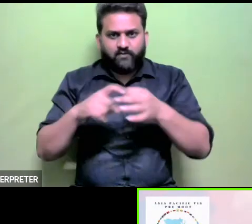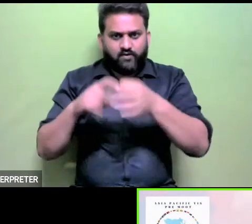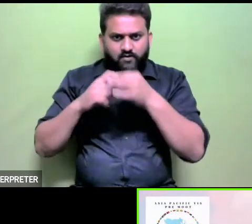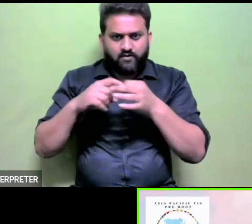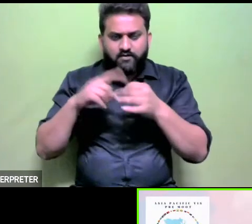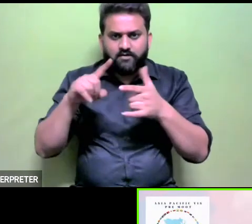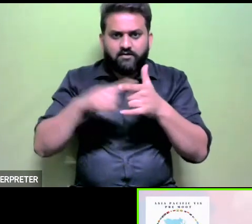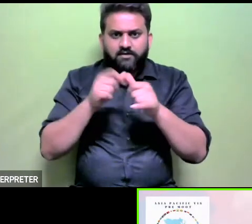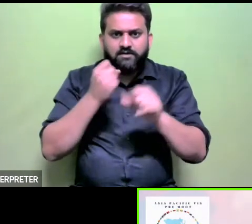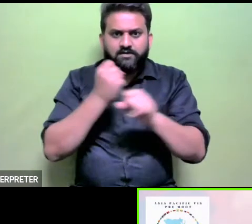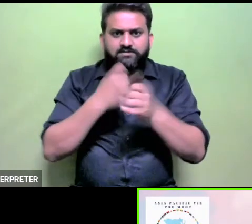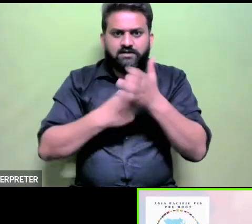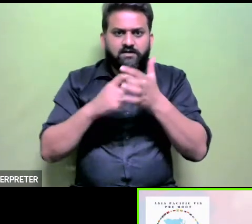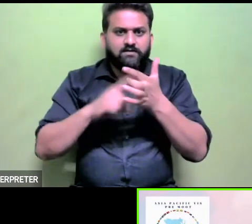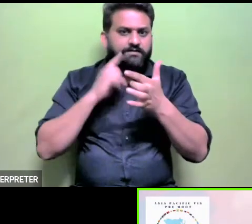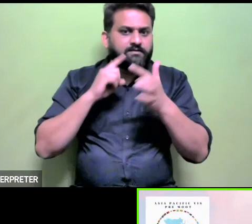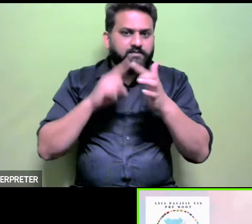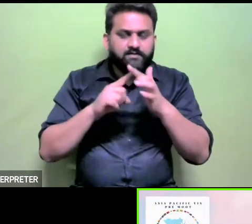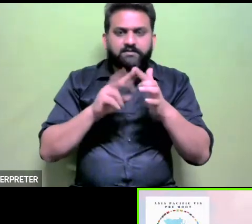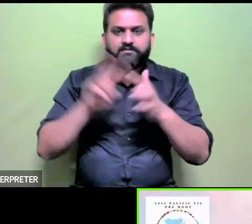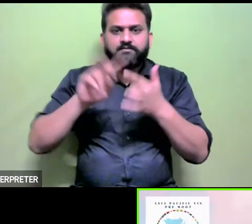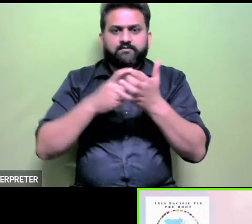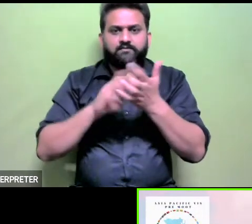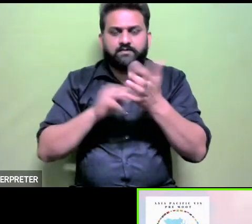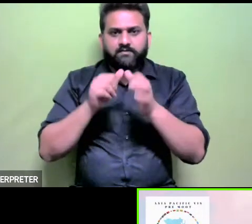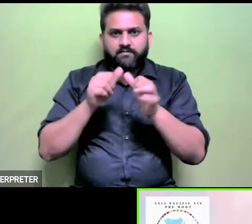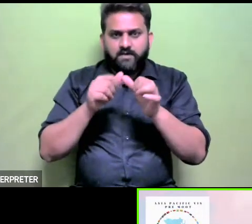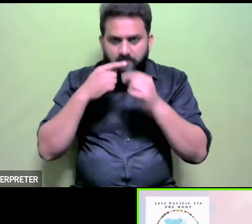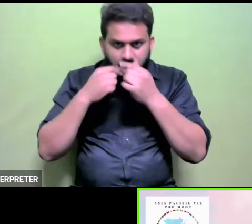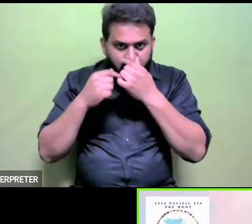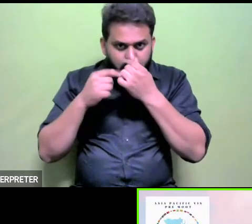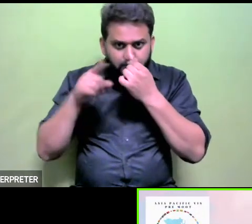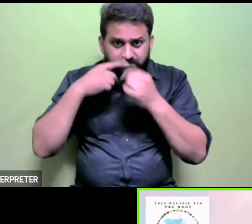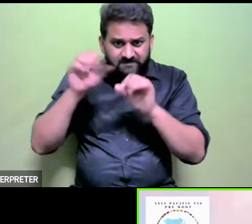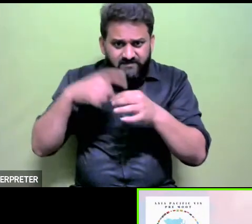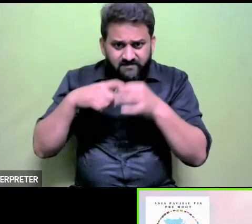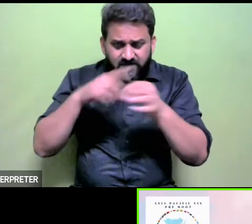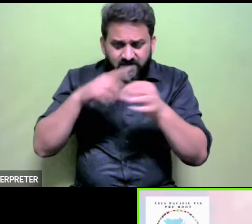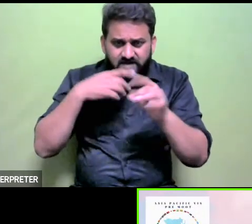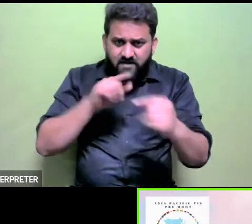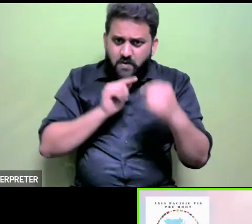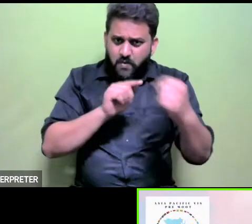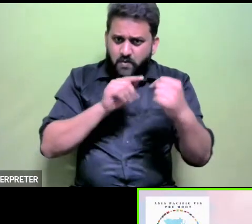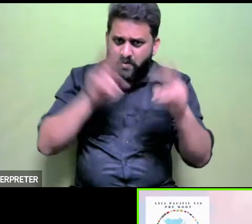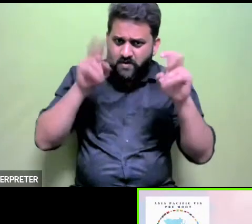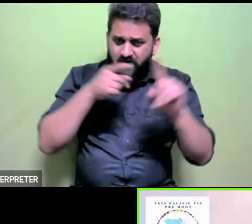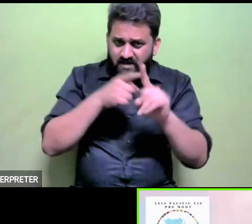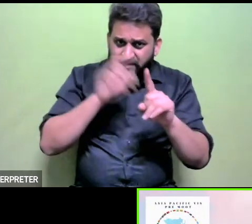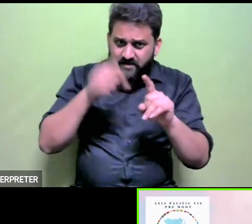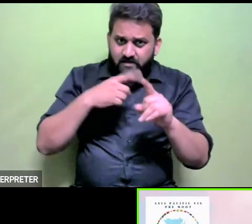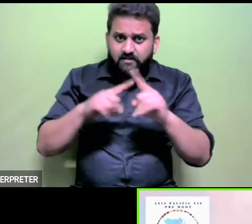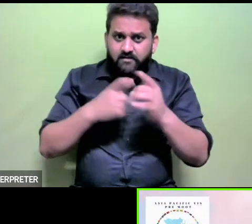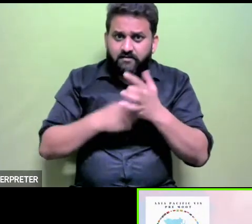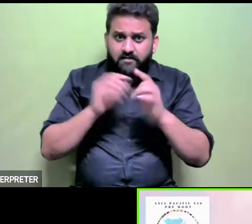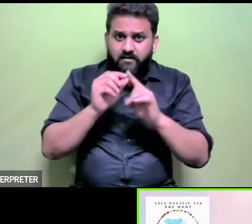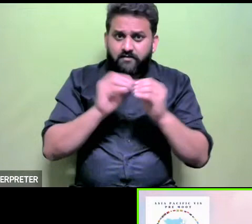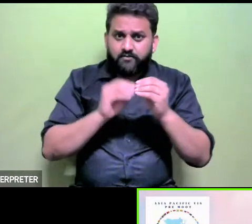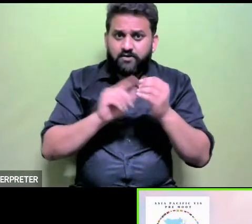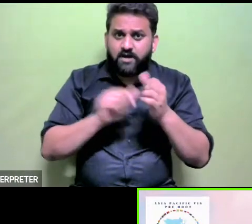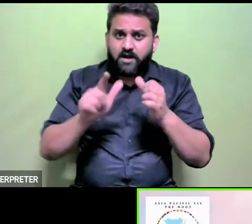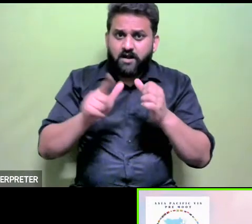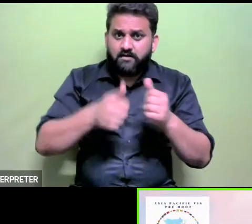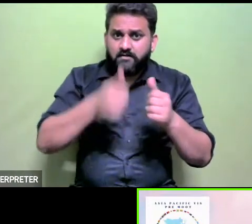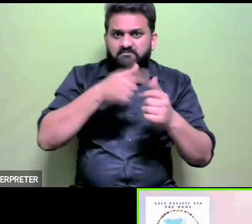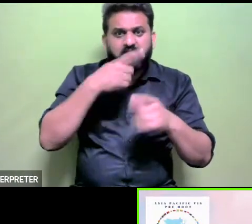Verma. He says, sir, can we weave our sur-rebuttals into our argument, given that the tribunal may or may not give us the chance to